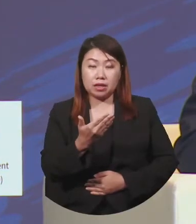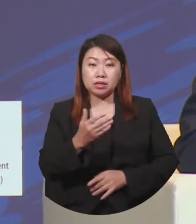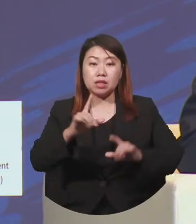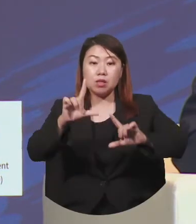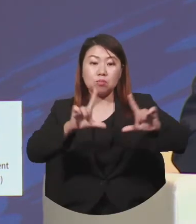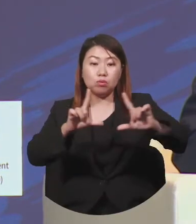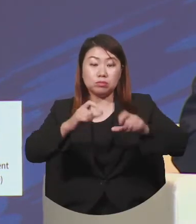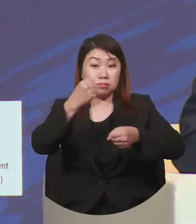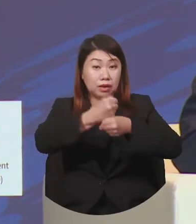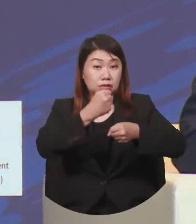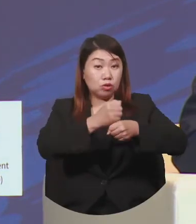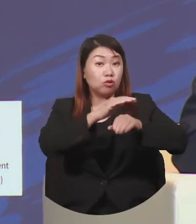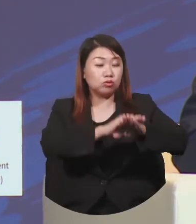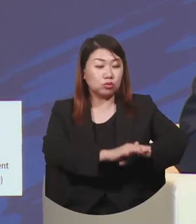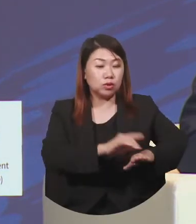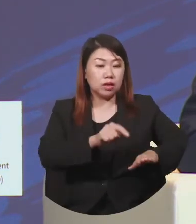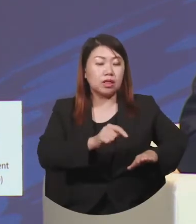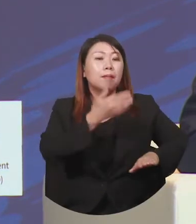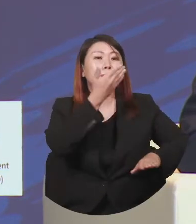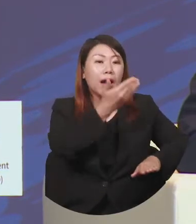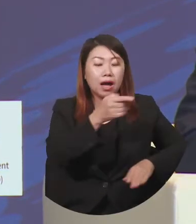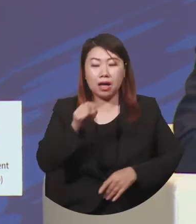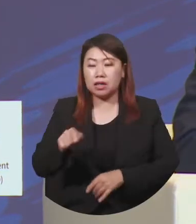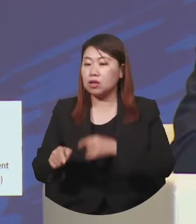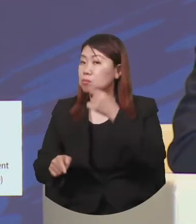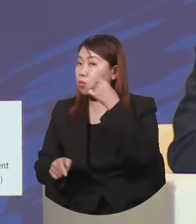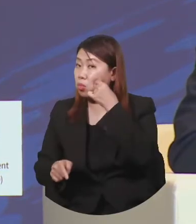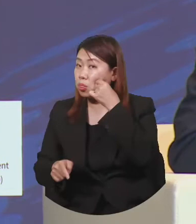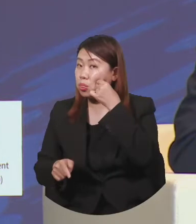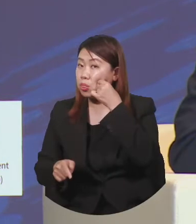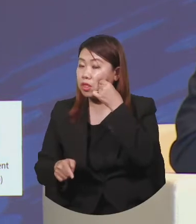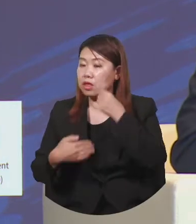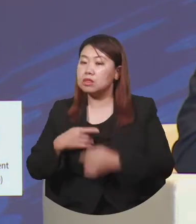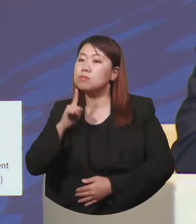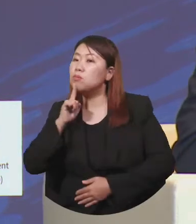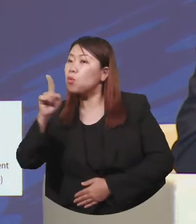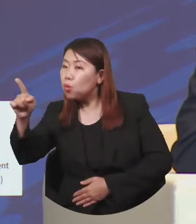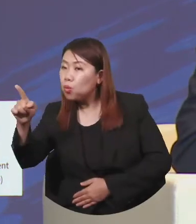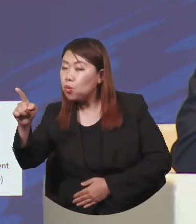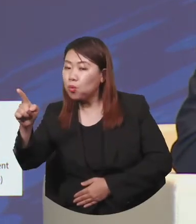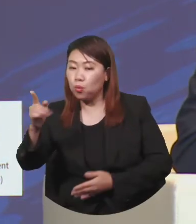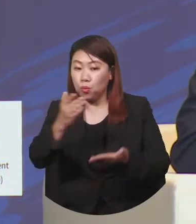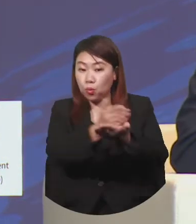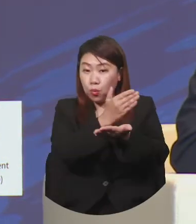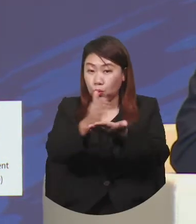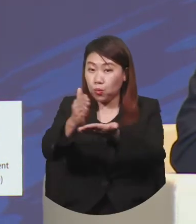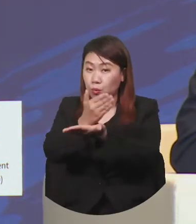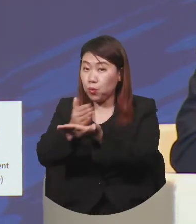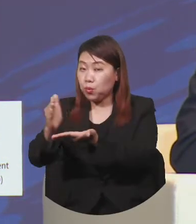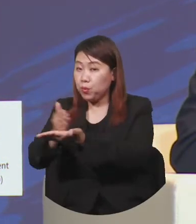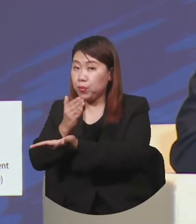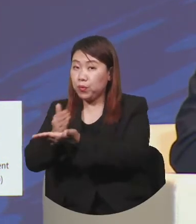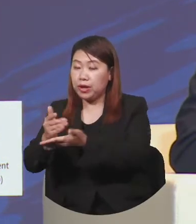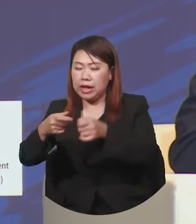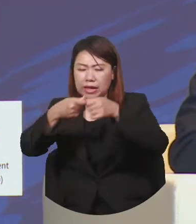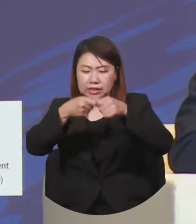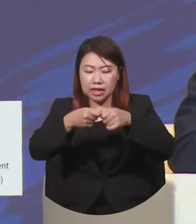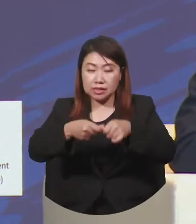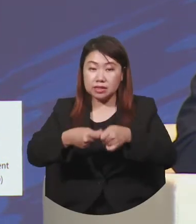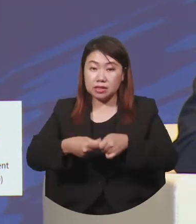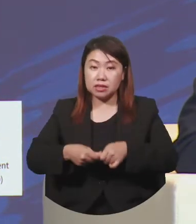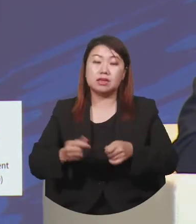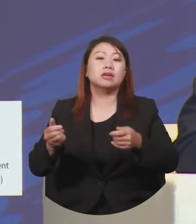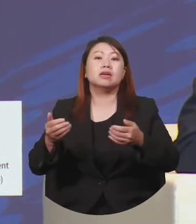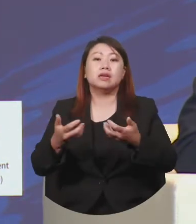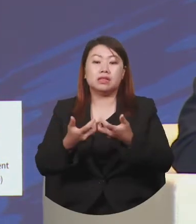can do them, and we're going to list them, and we're going to track them, we're going to report on those. I think that's a good model. One model that hasn't worked at the field,